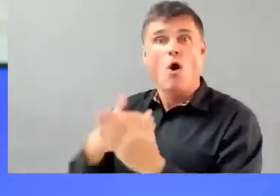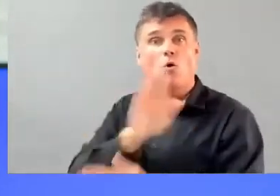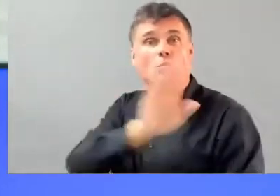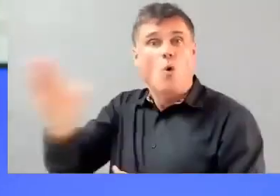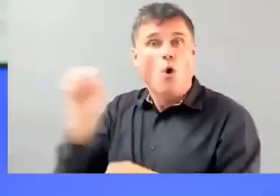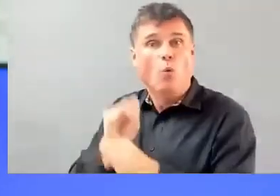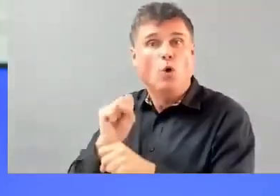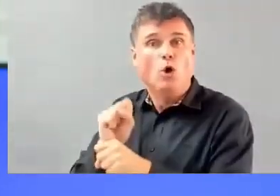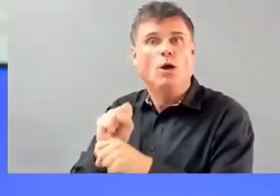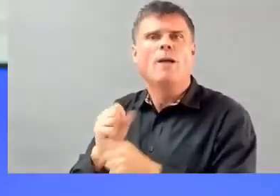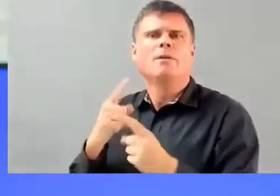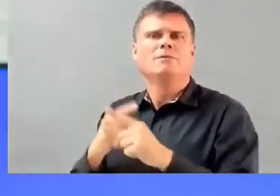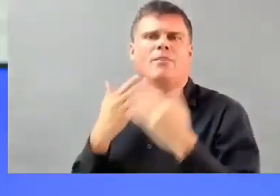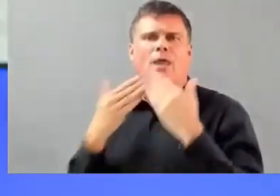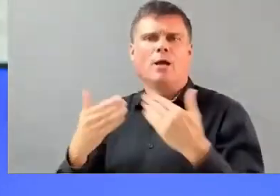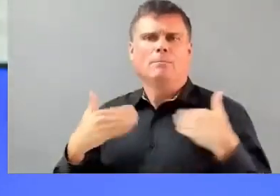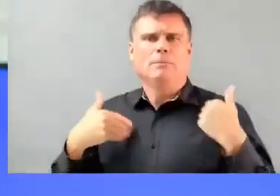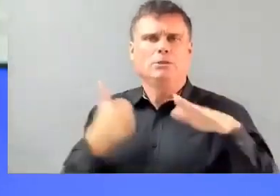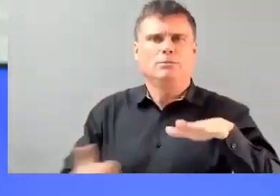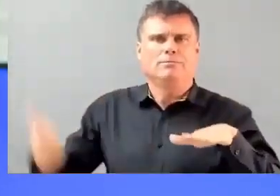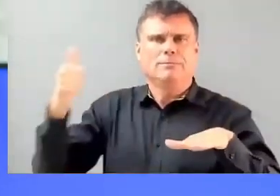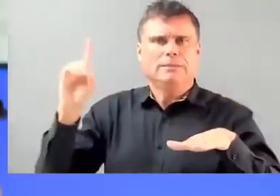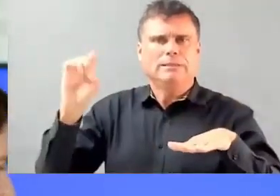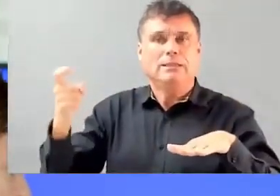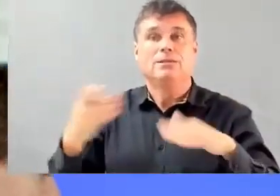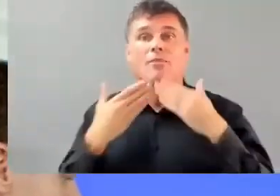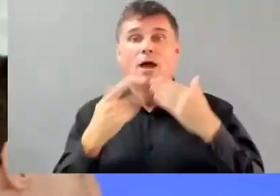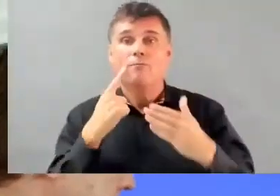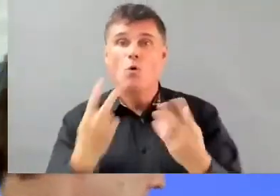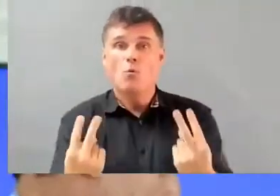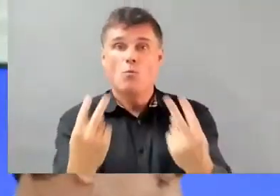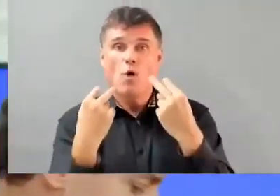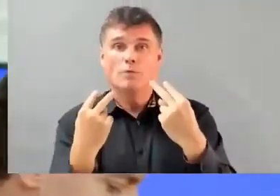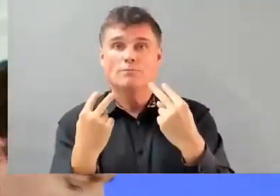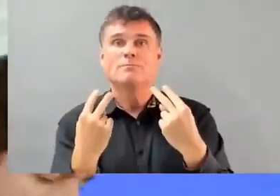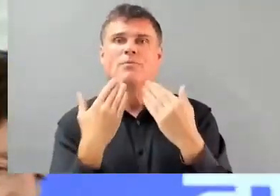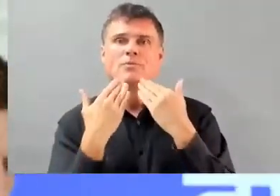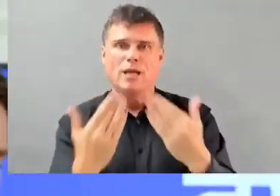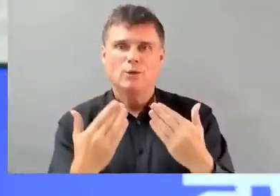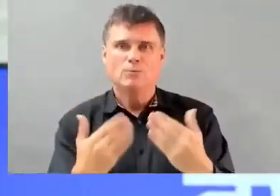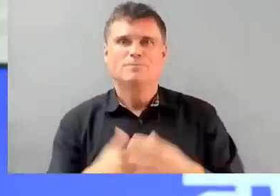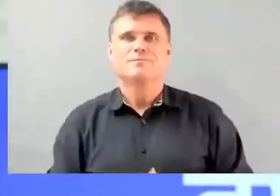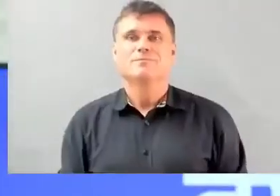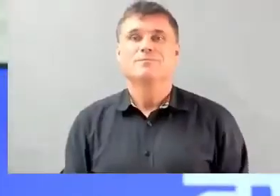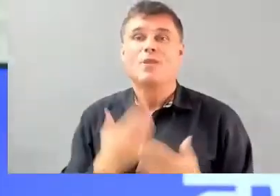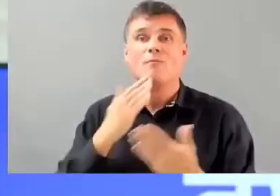for your advocacy on this important issue. Thanks very much for coming today. Thanks, everyone. That concludes today's event.